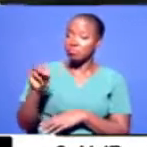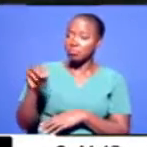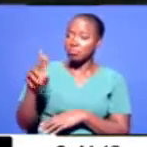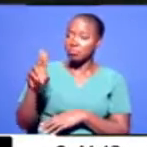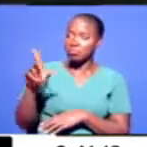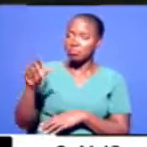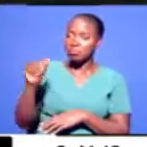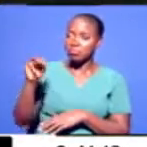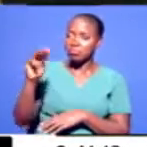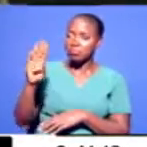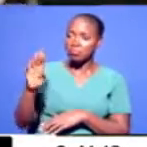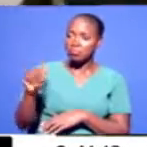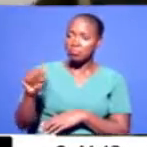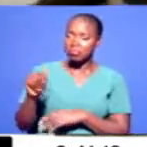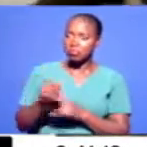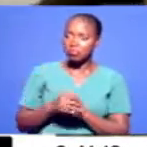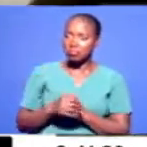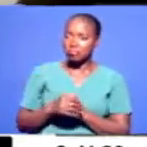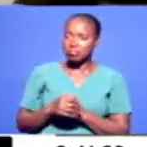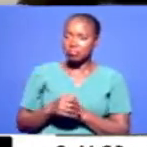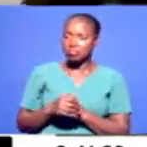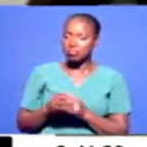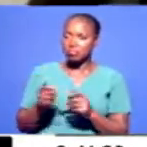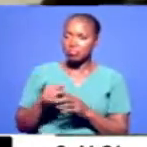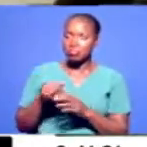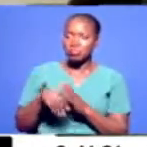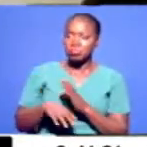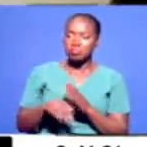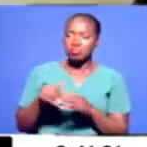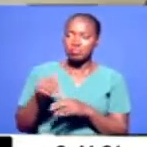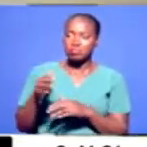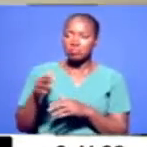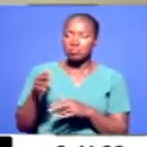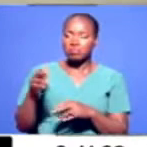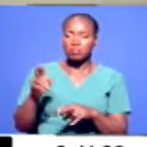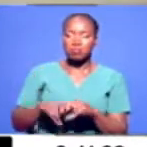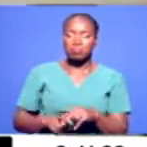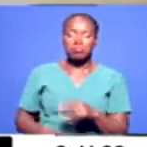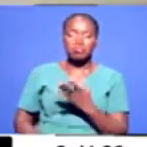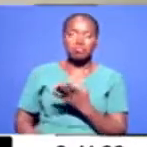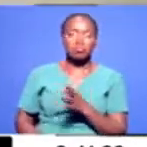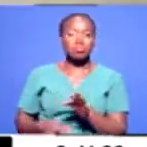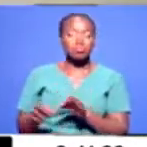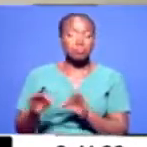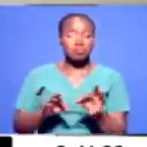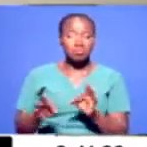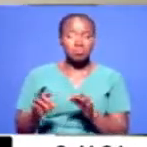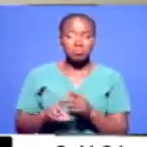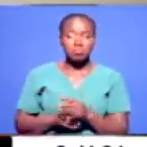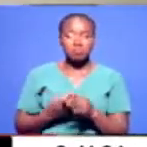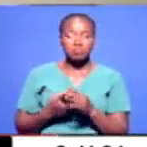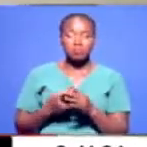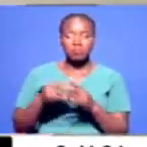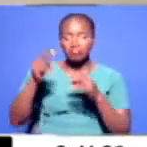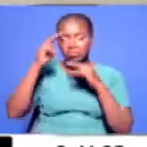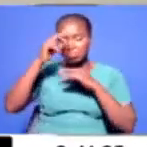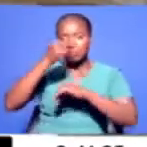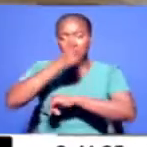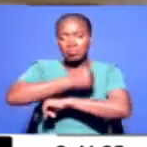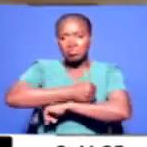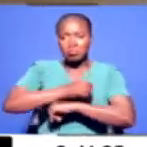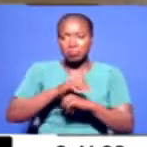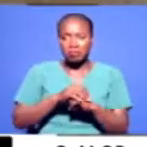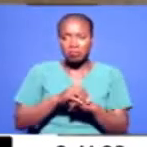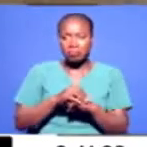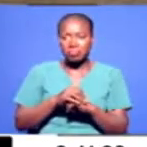for lute. From the inside, it comes out and sits there. At the start of his high school, luthier Mlamba got a